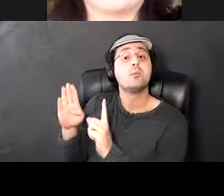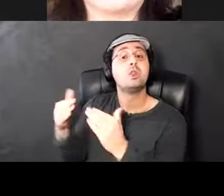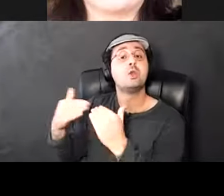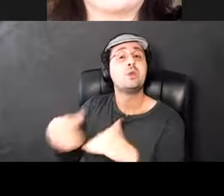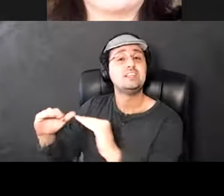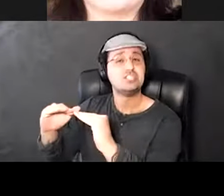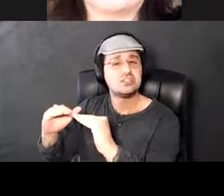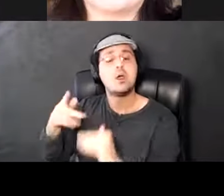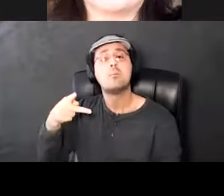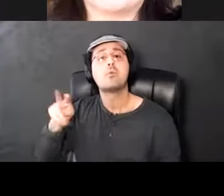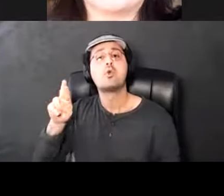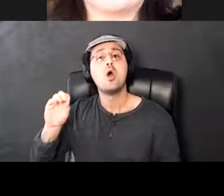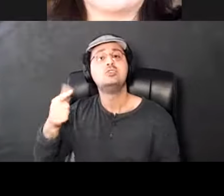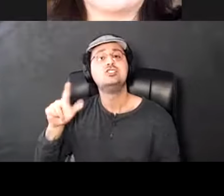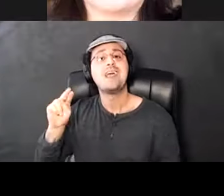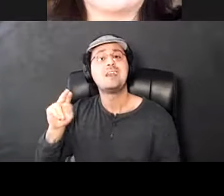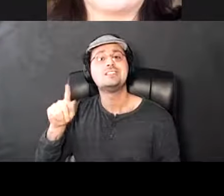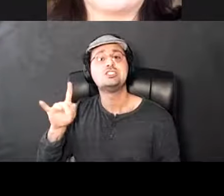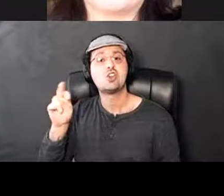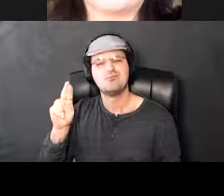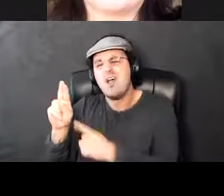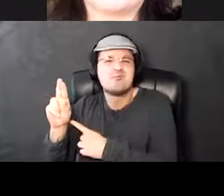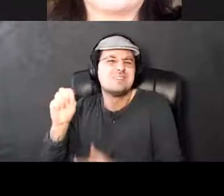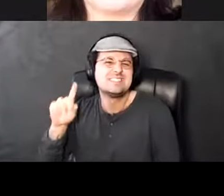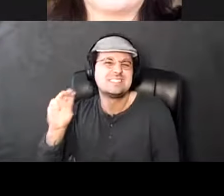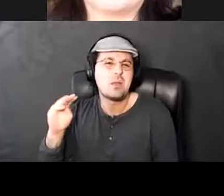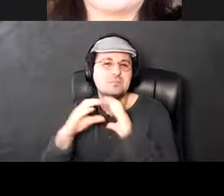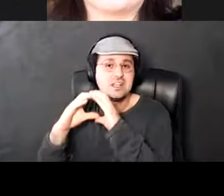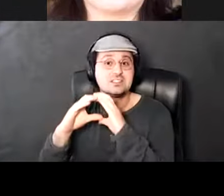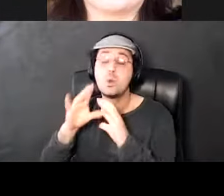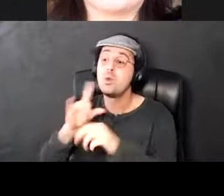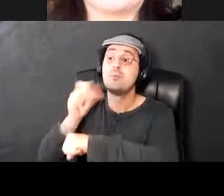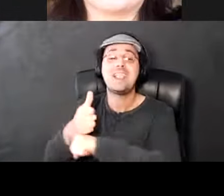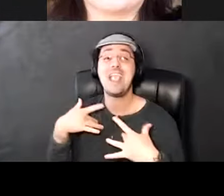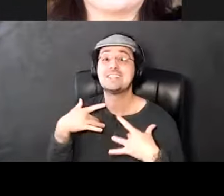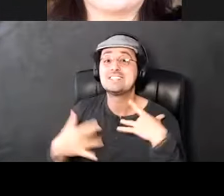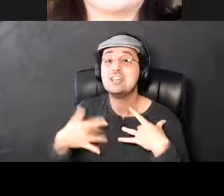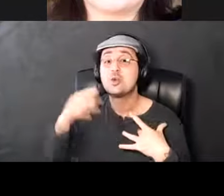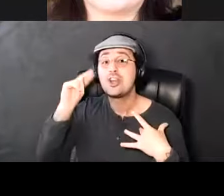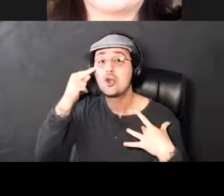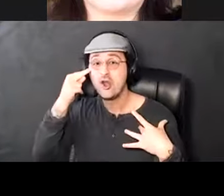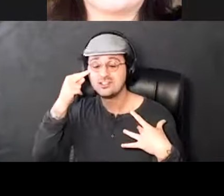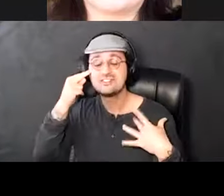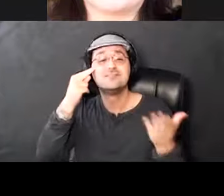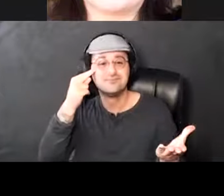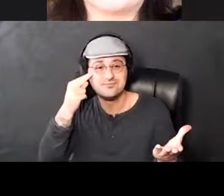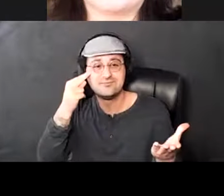progenitor cells or stem cells that are going to make excitatory neurons. These are neurons that are